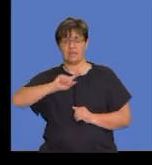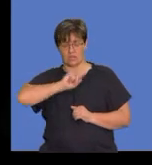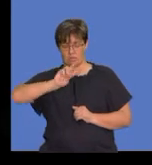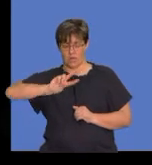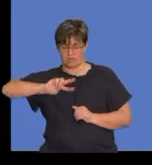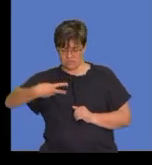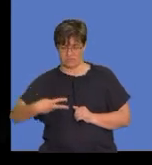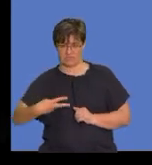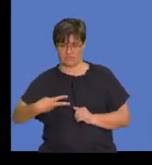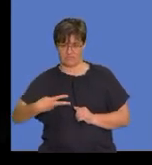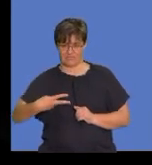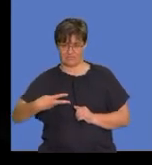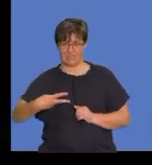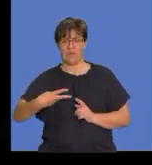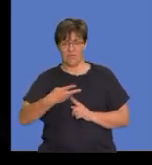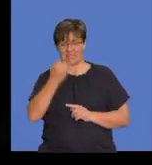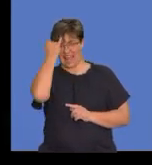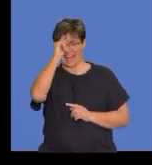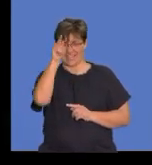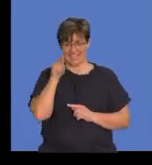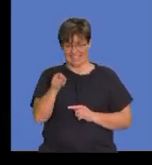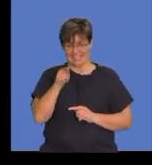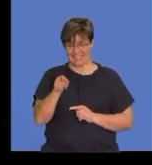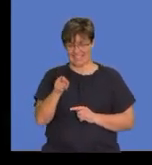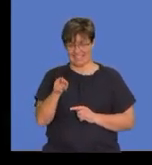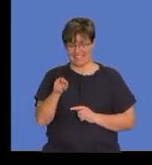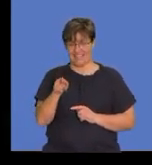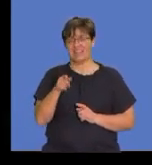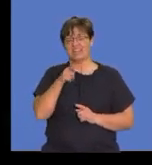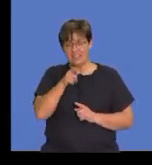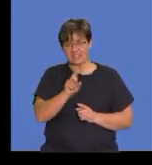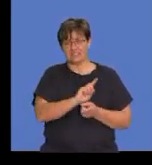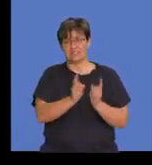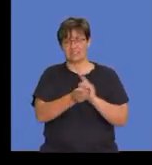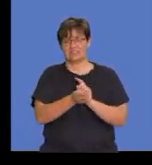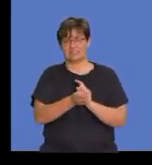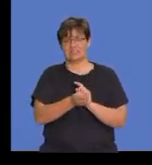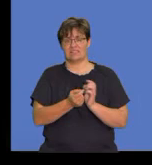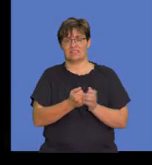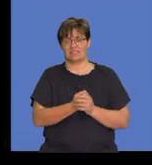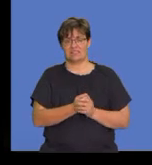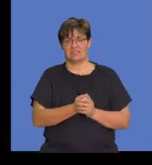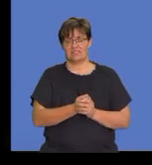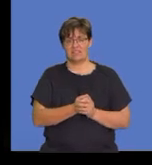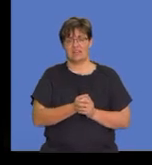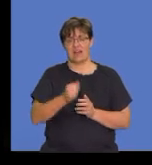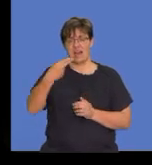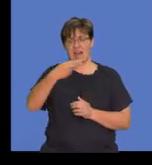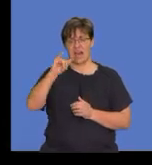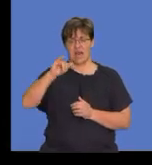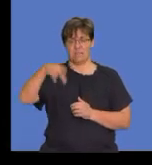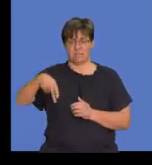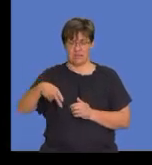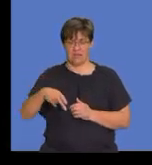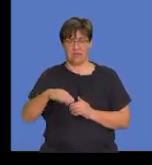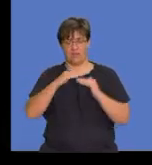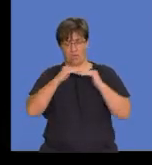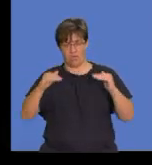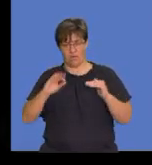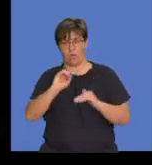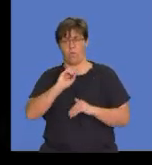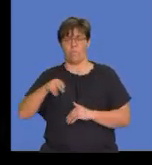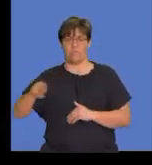these two will swap around, because that's what the big idea was. And this becomes hypotenuse